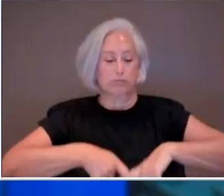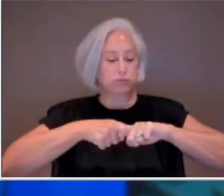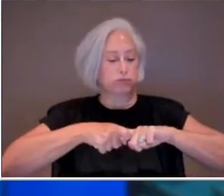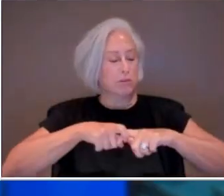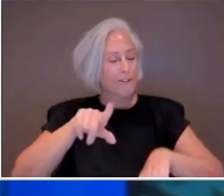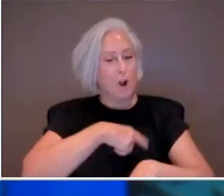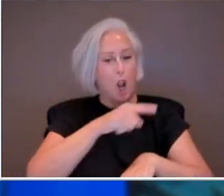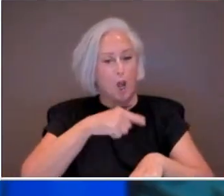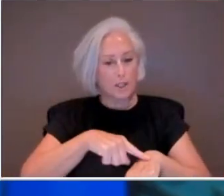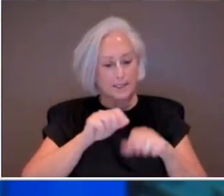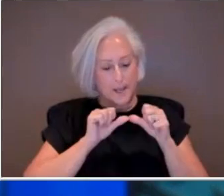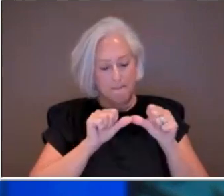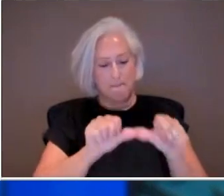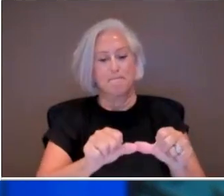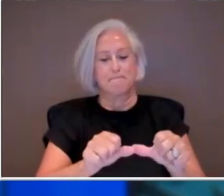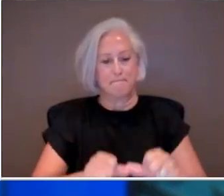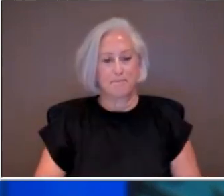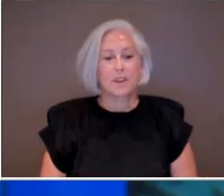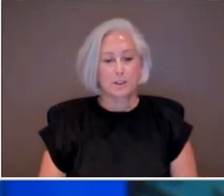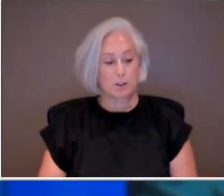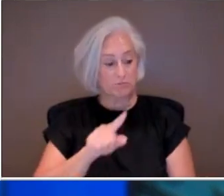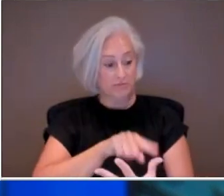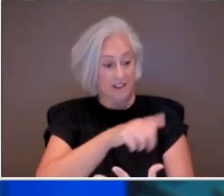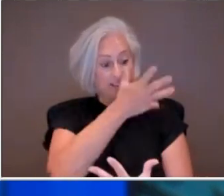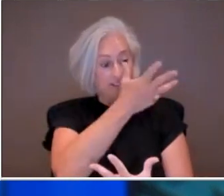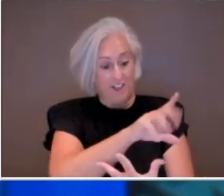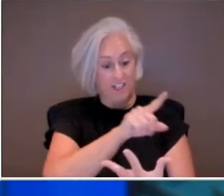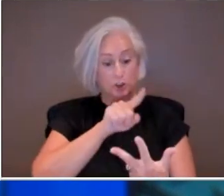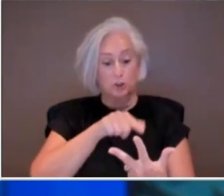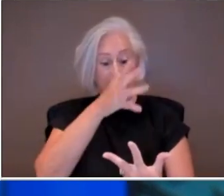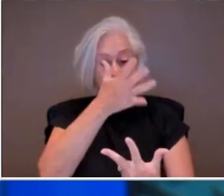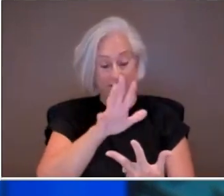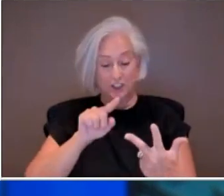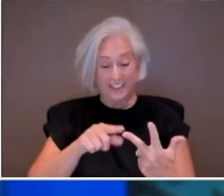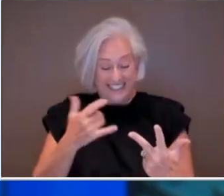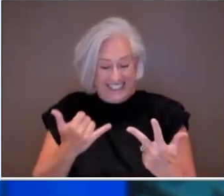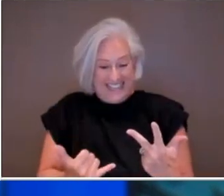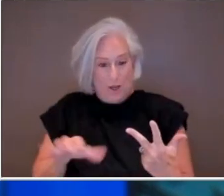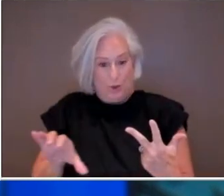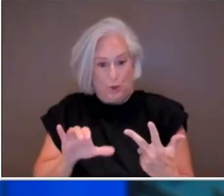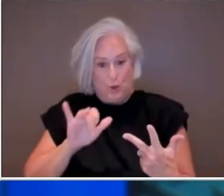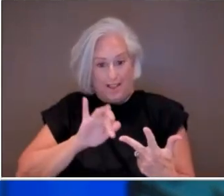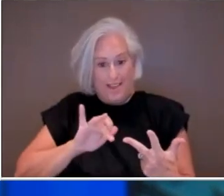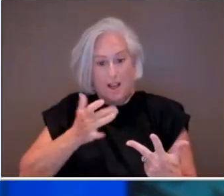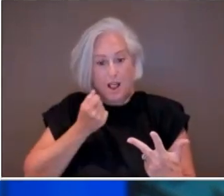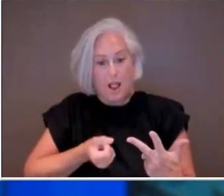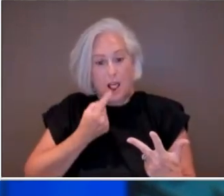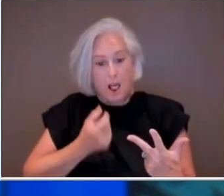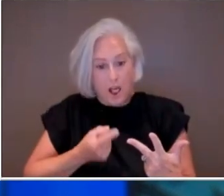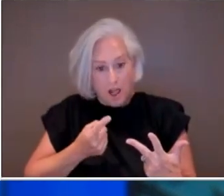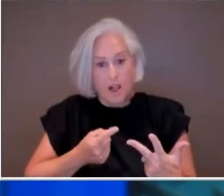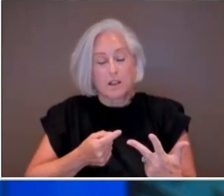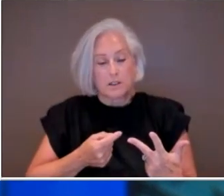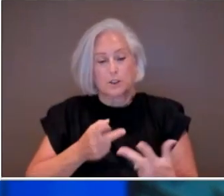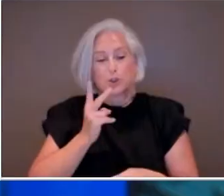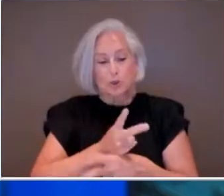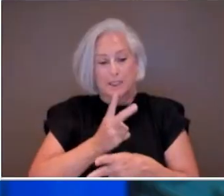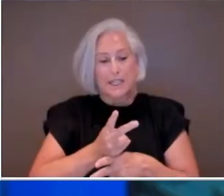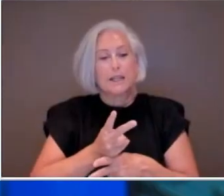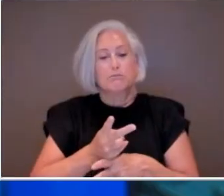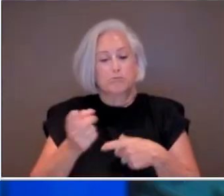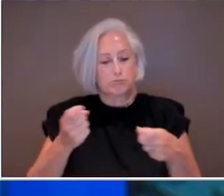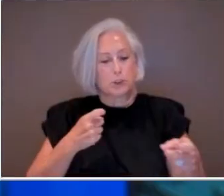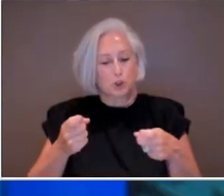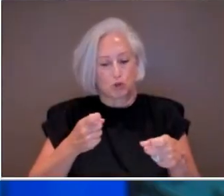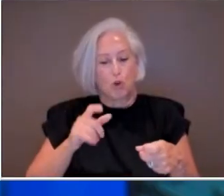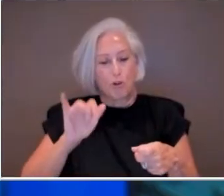second, phases, and now she's in the third phase, which is, like as we talk about, just to keep the disease under control. So this all treatment,